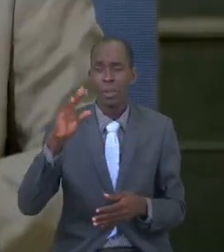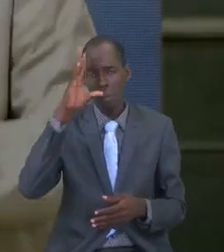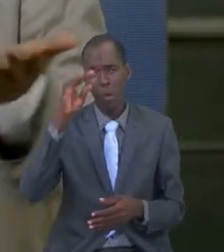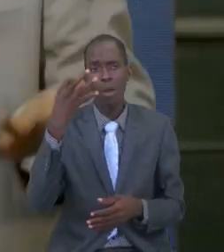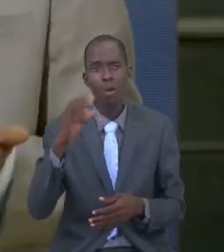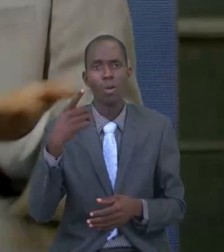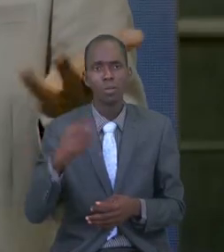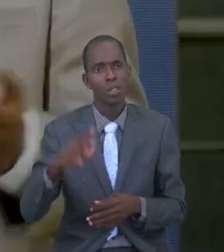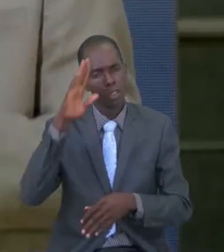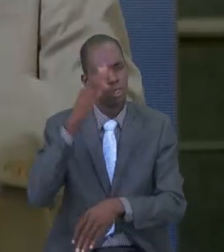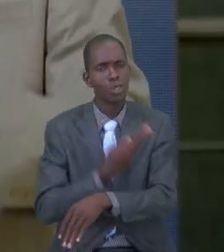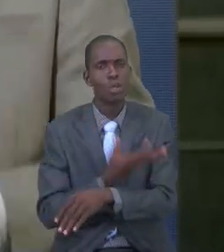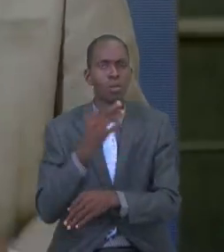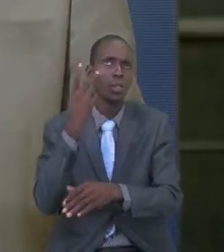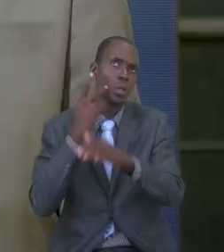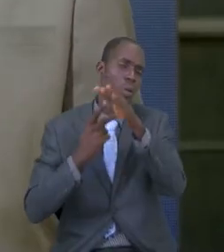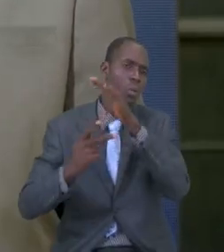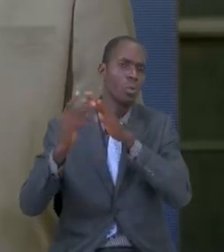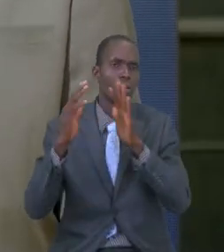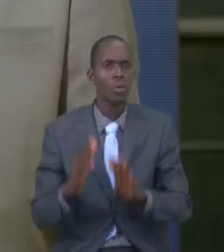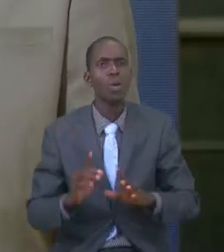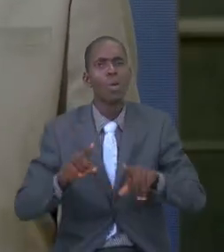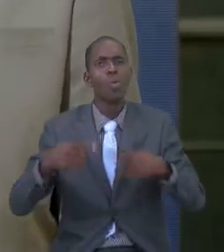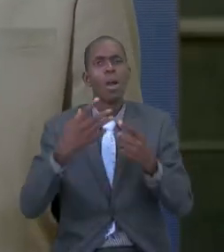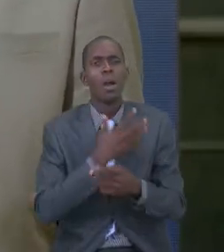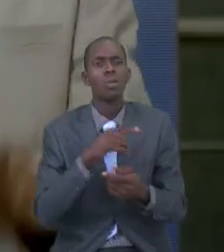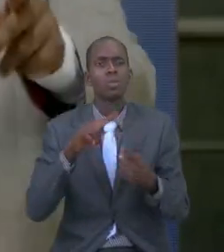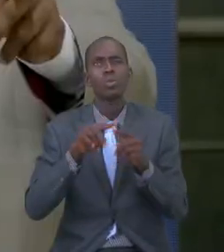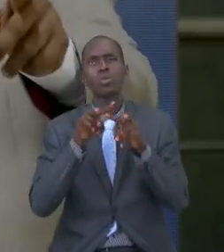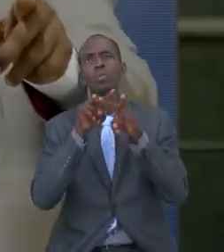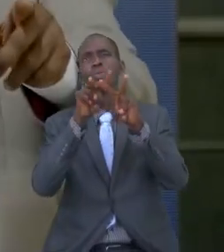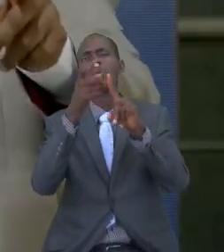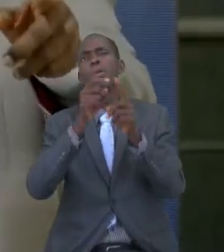prophets went and stood to view afar off.